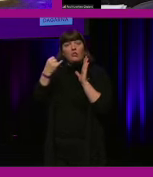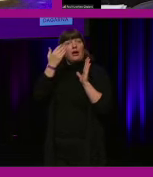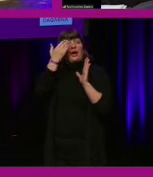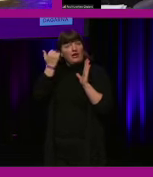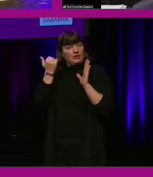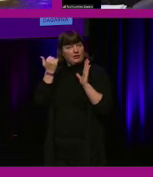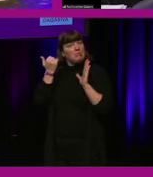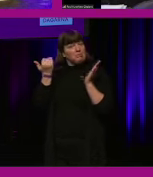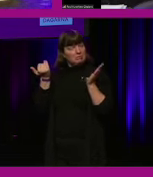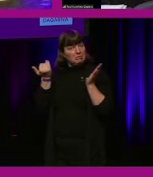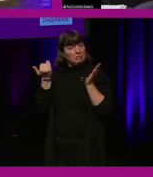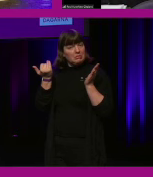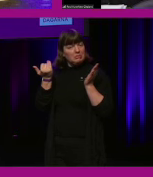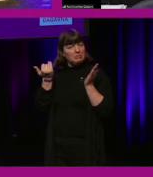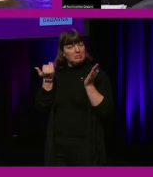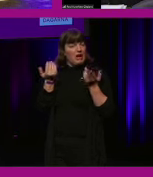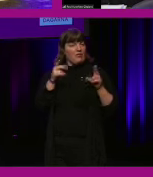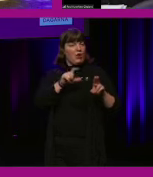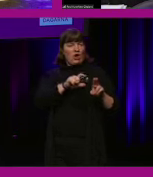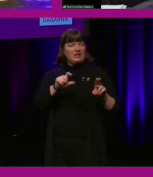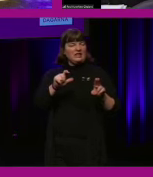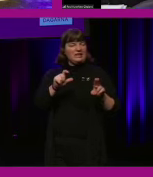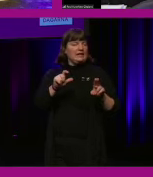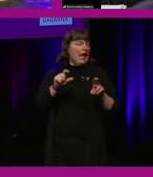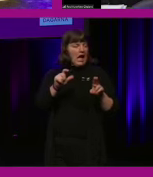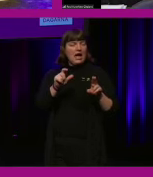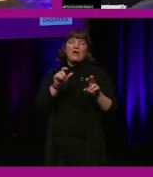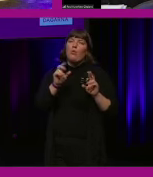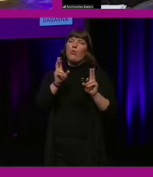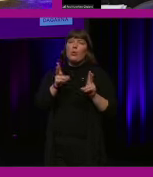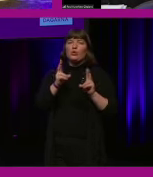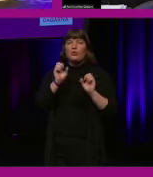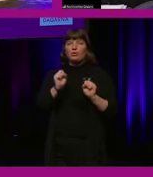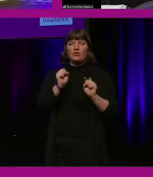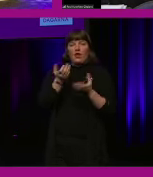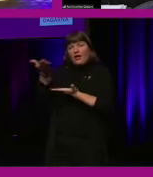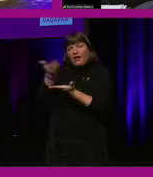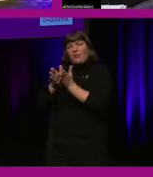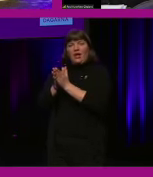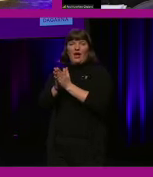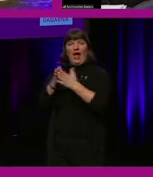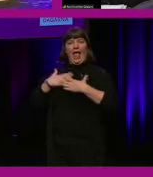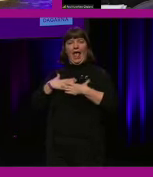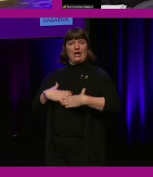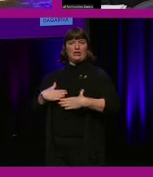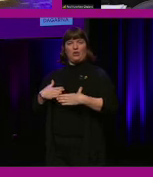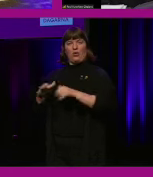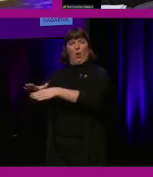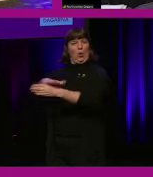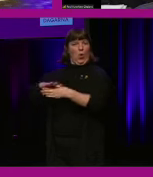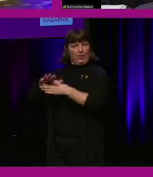do that. You have to engage with health professionals